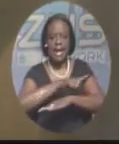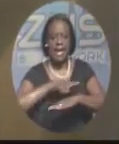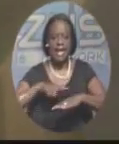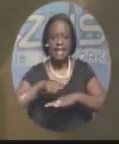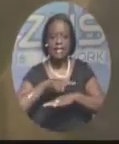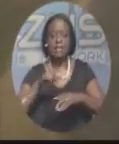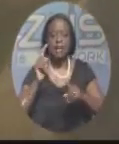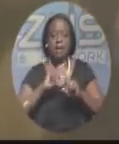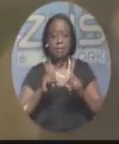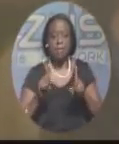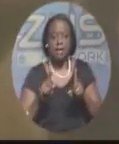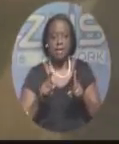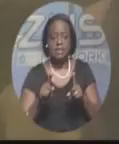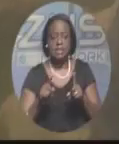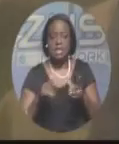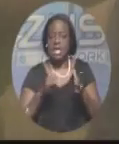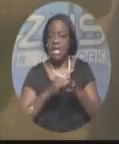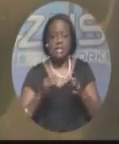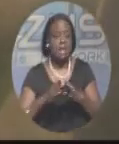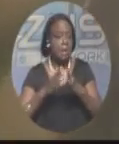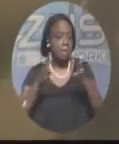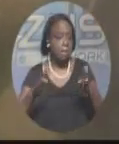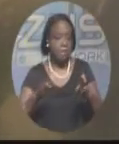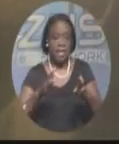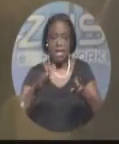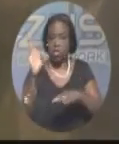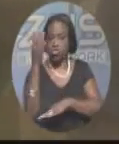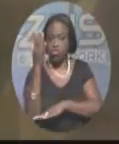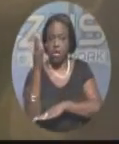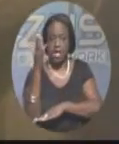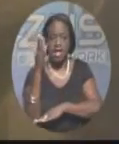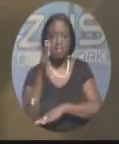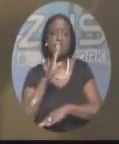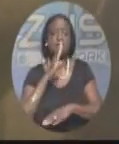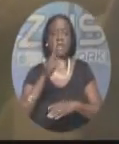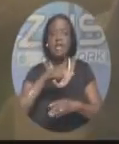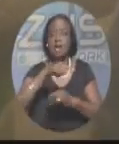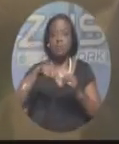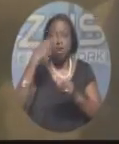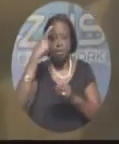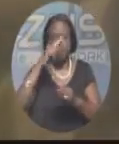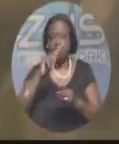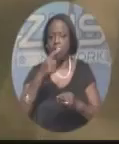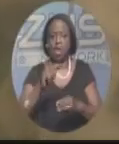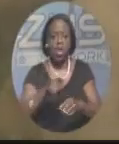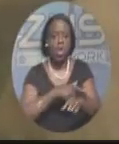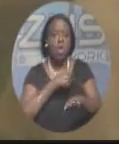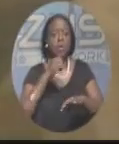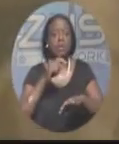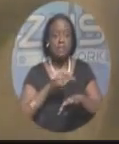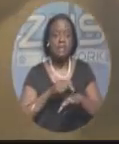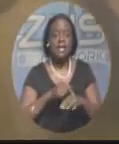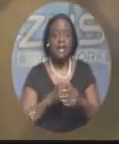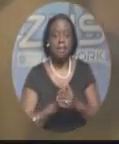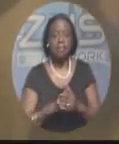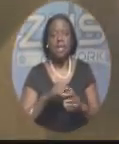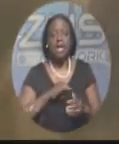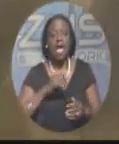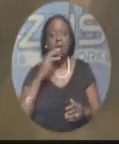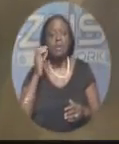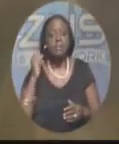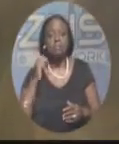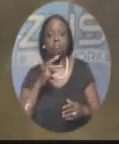it's pretty strong. These trees have been around for a long time. How did you fare? How did your property fare? Fairly well. I was